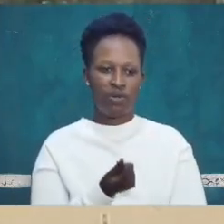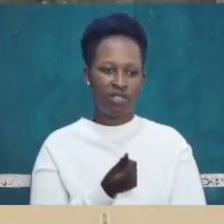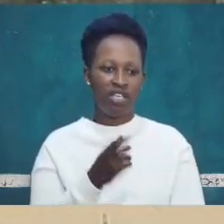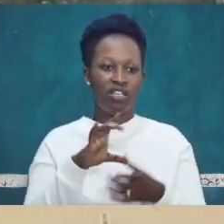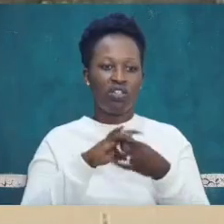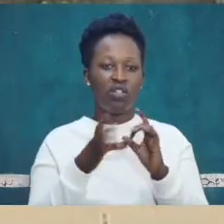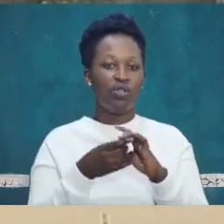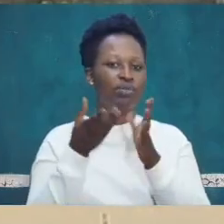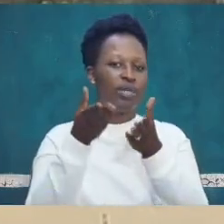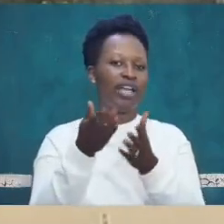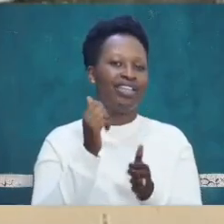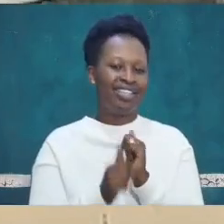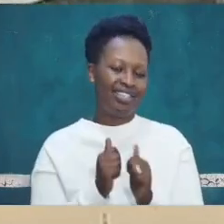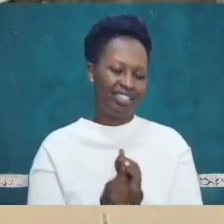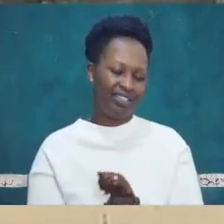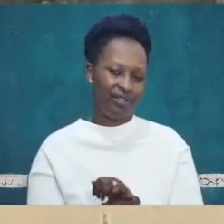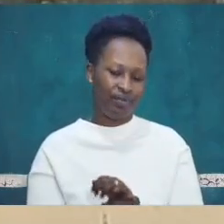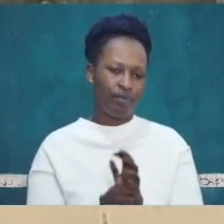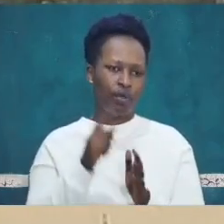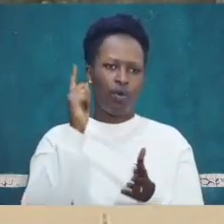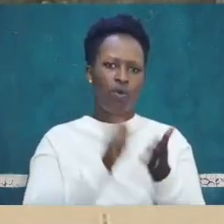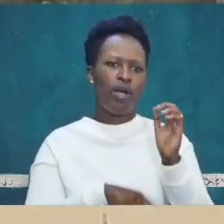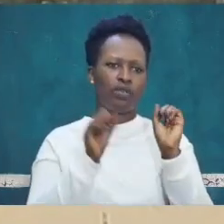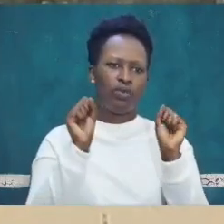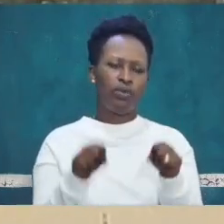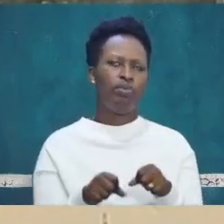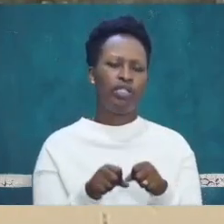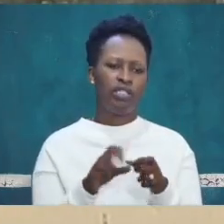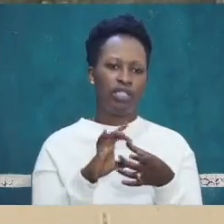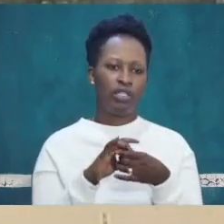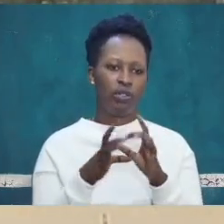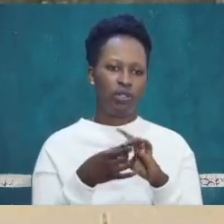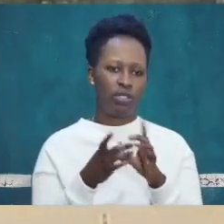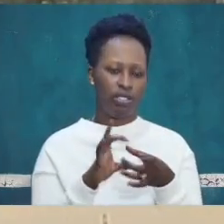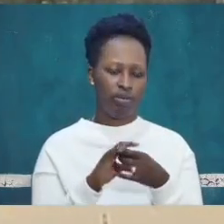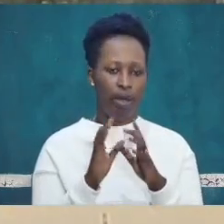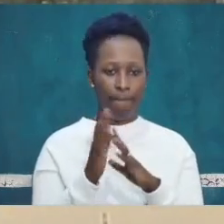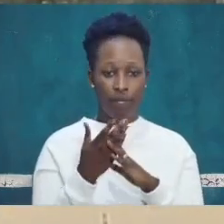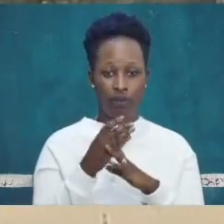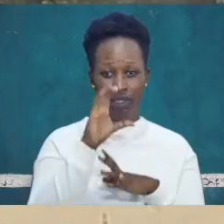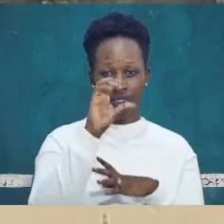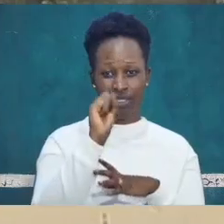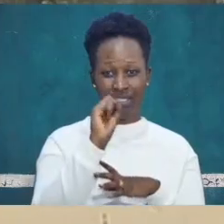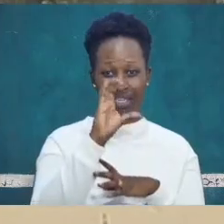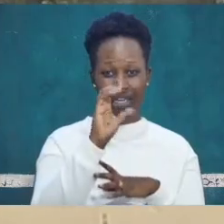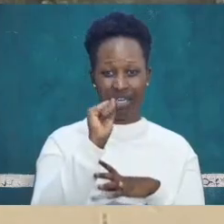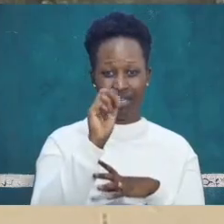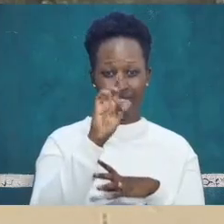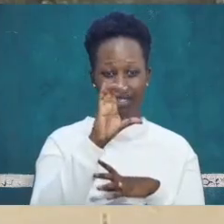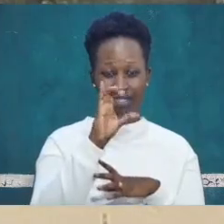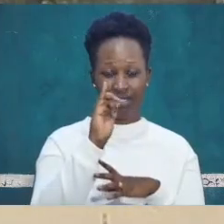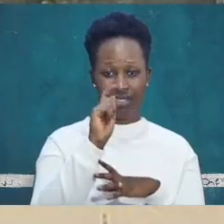relationship that exists. What could be the relationship between scarcity,